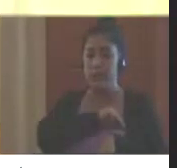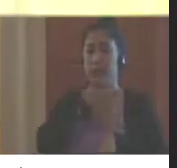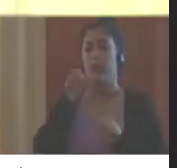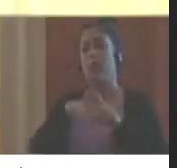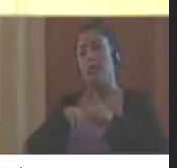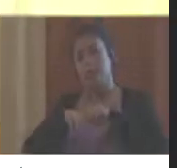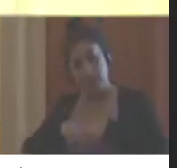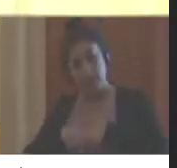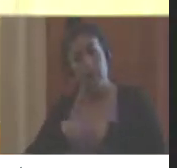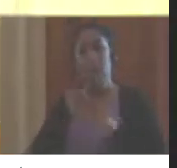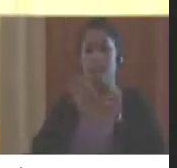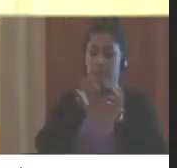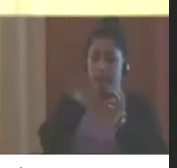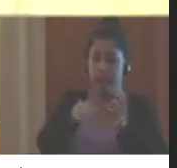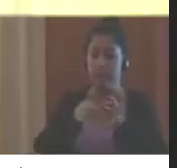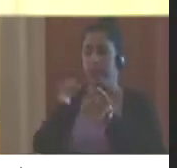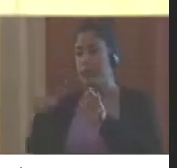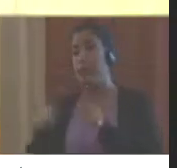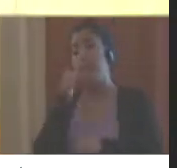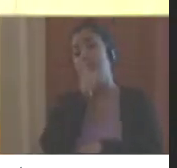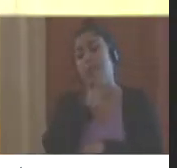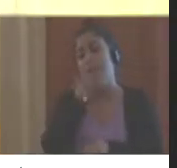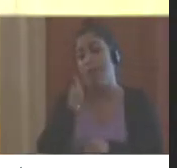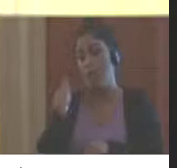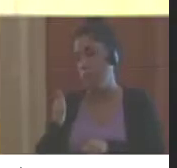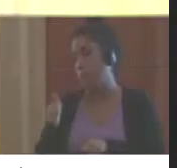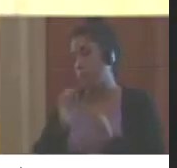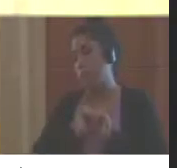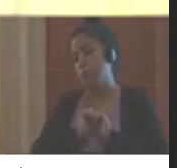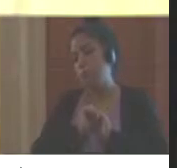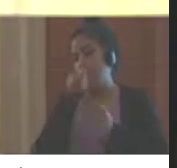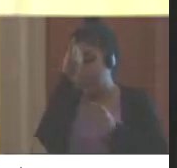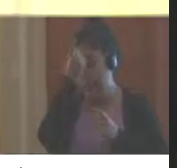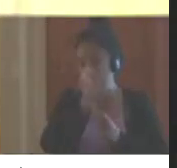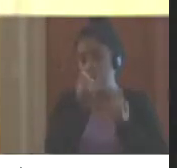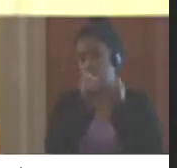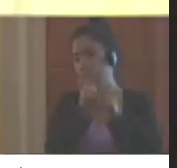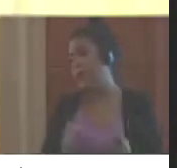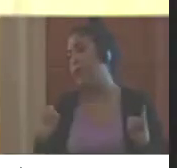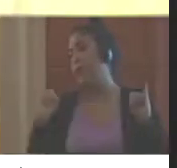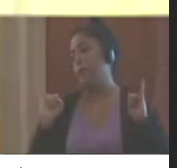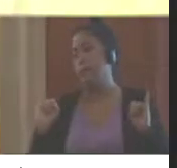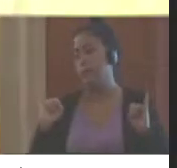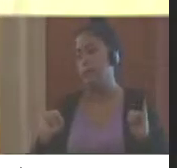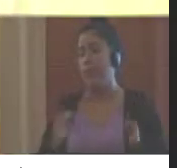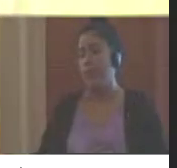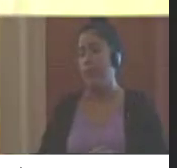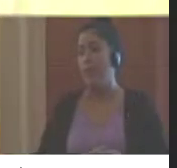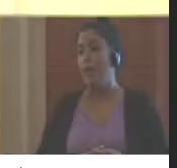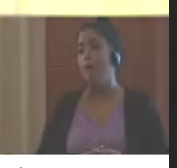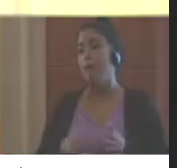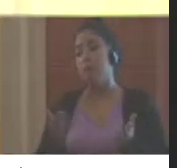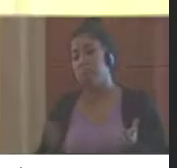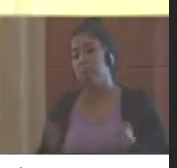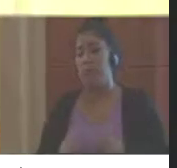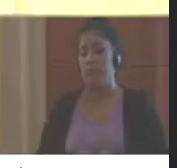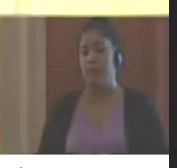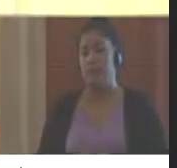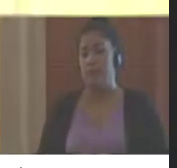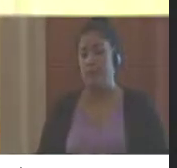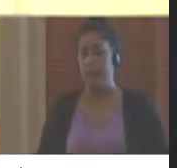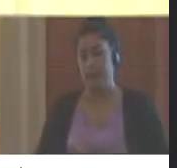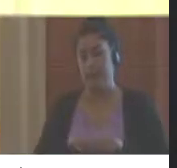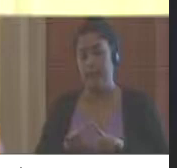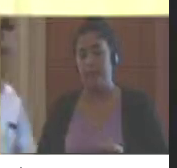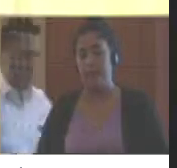municipality and each province that is sovereign and has authority for